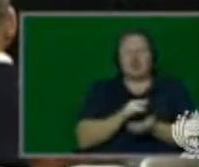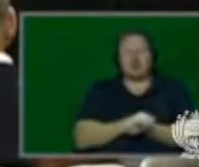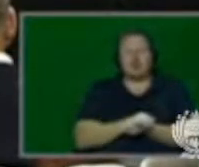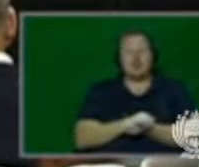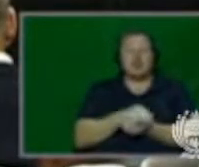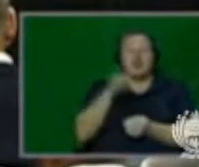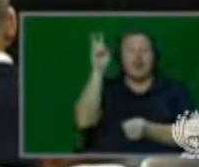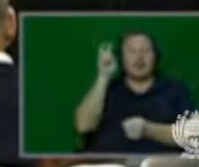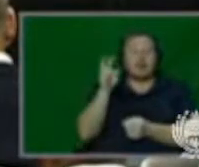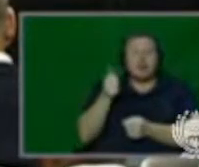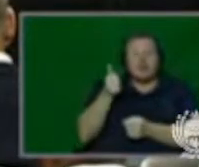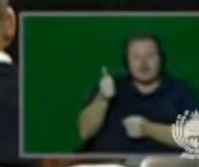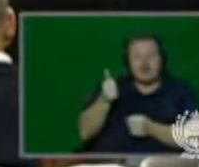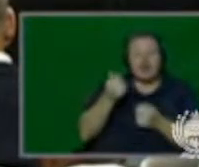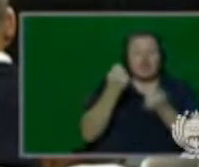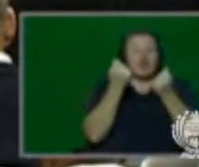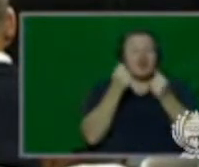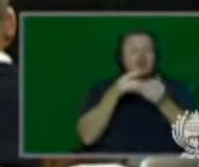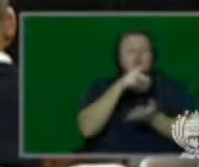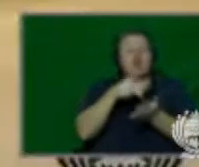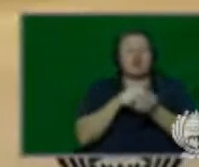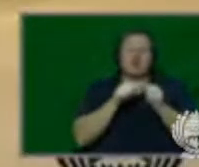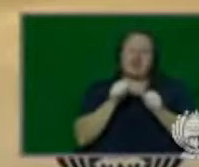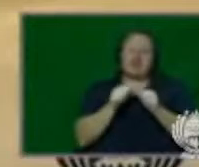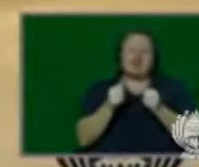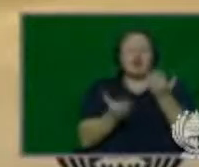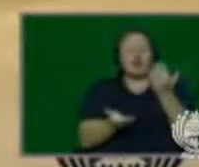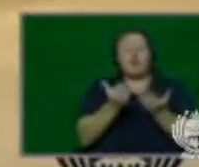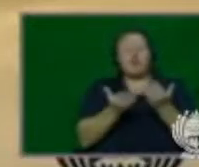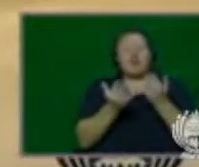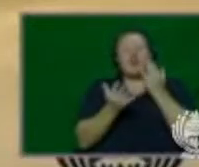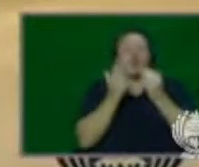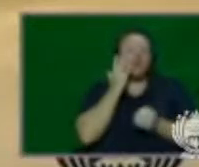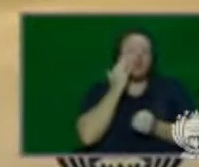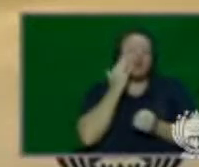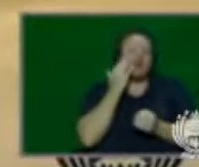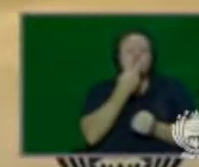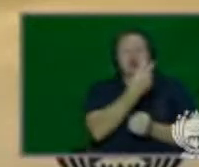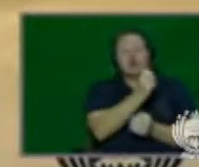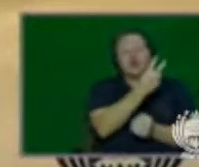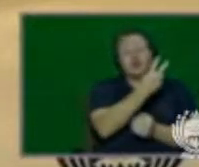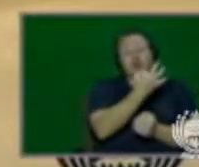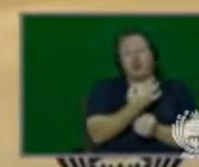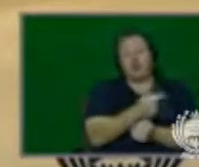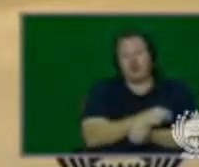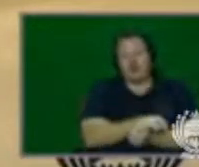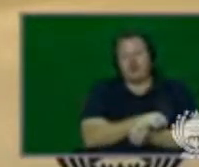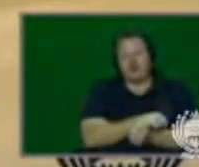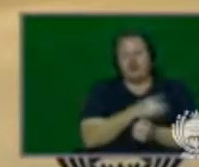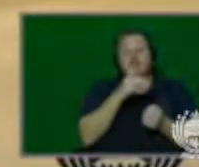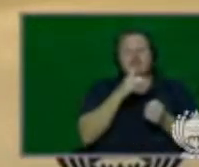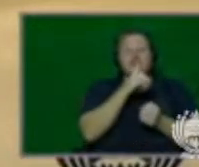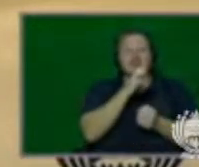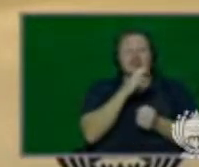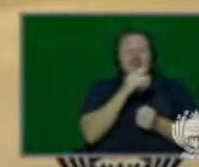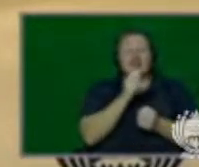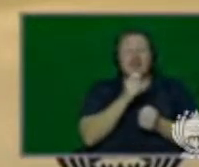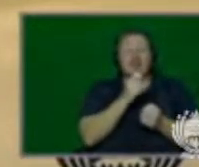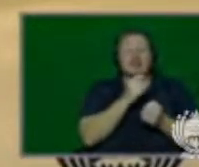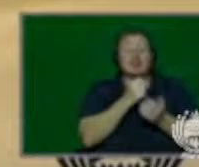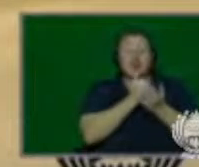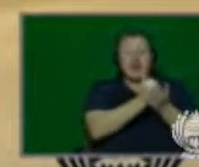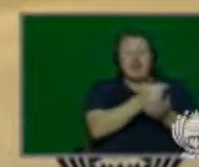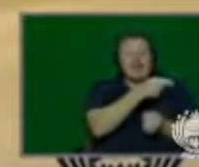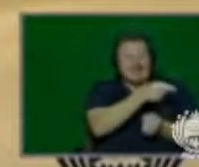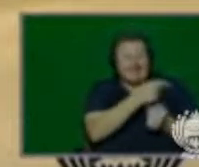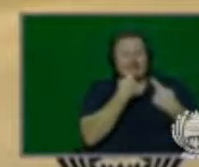better fiscal position than in 2023 when the debt relief was originally announced. As a result